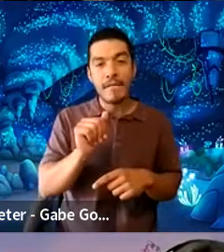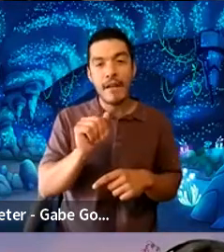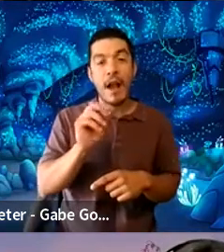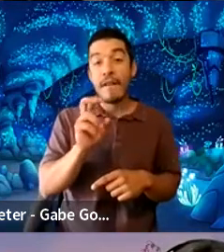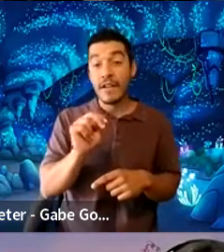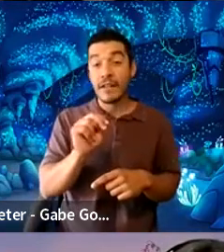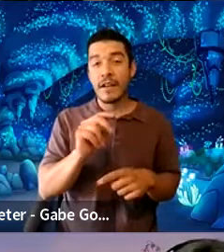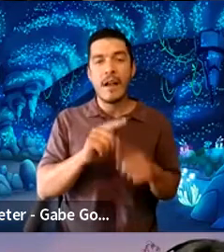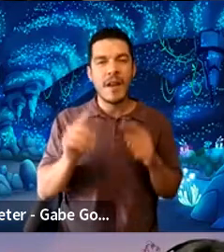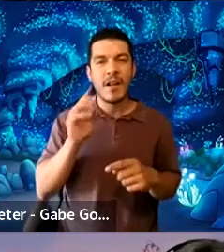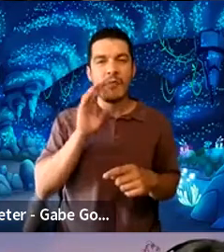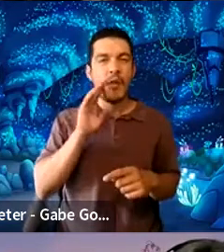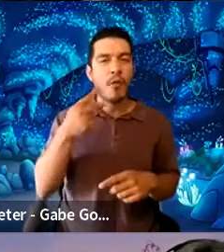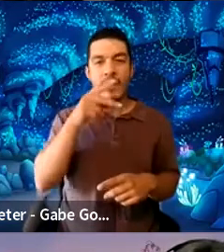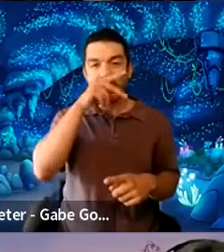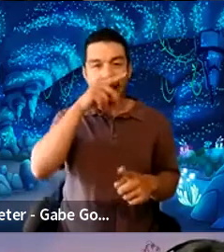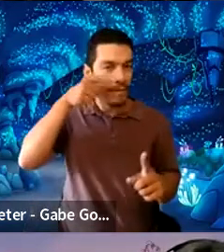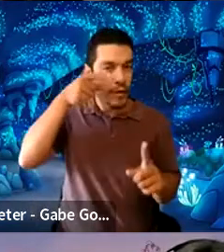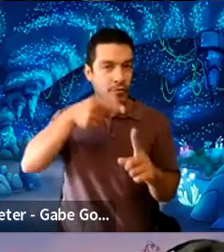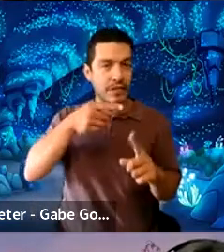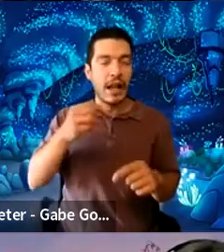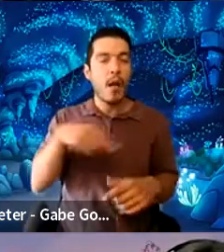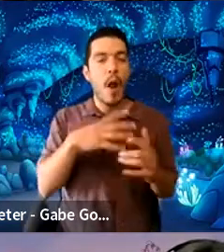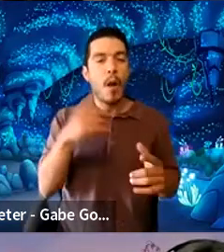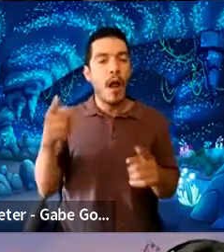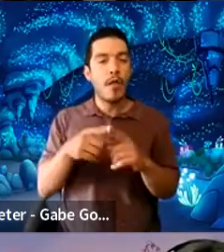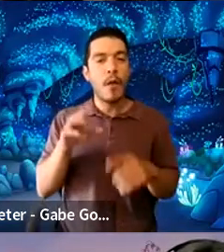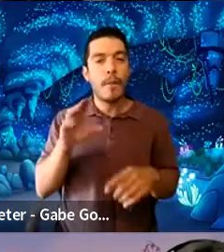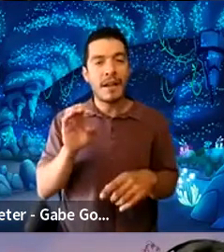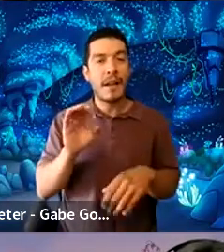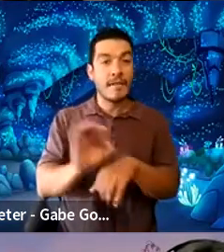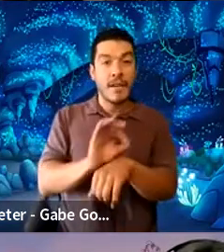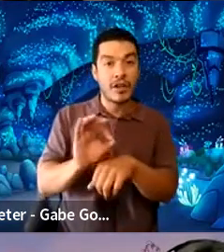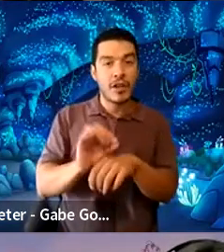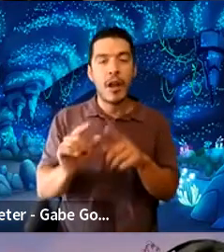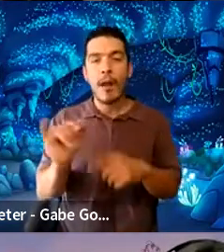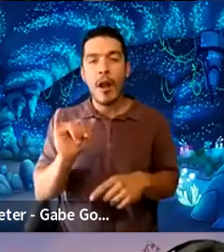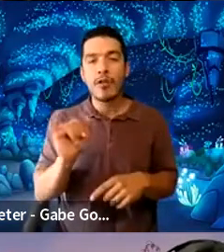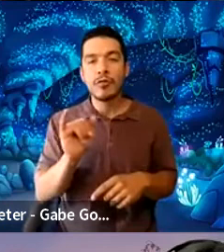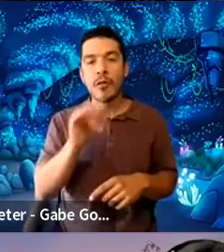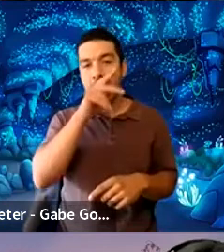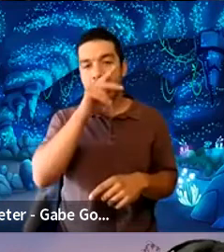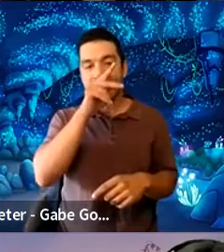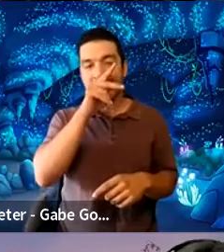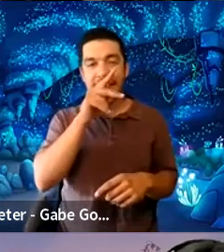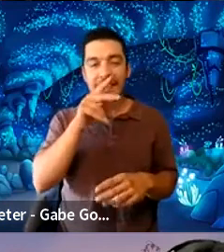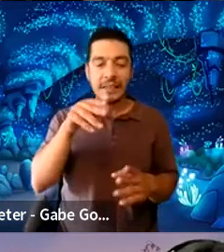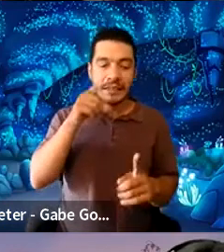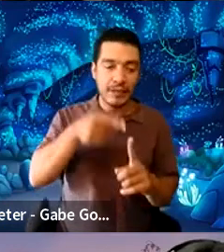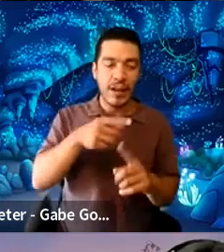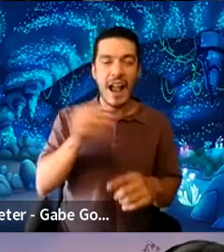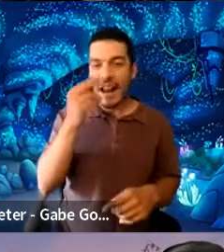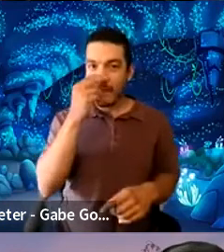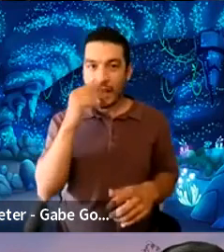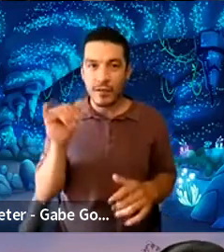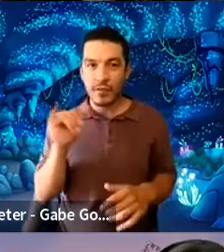would always be like kid focused. And we wanted them to be functional, but also kid centric and whimsical as well. So every week we would have